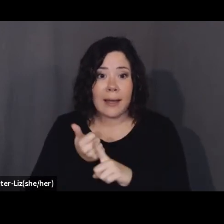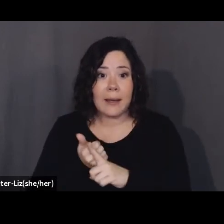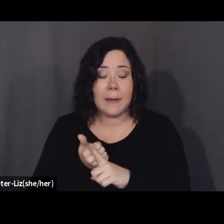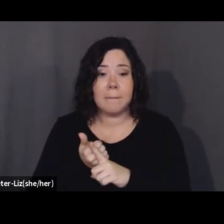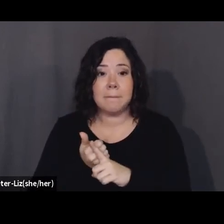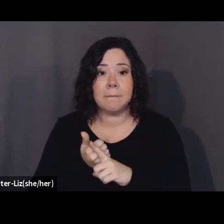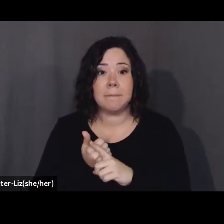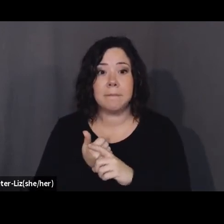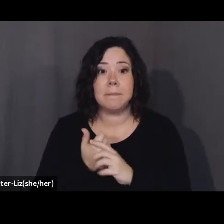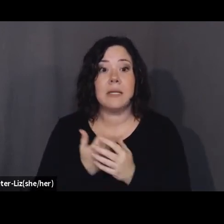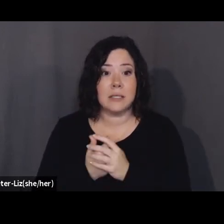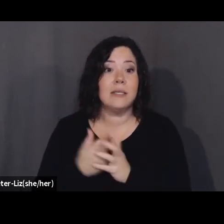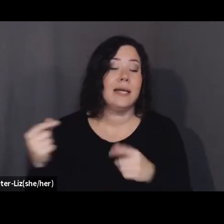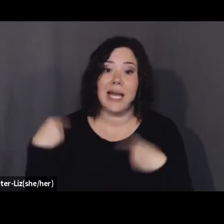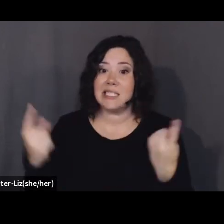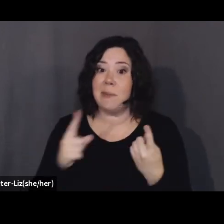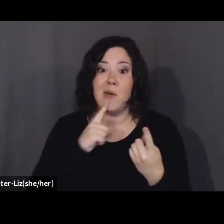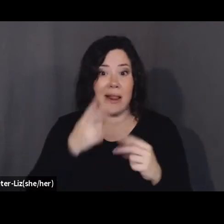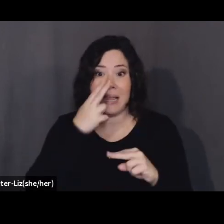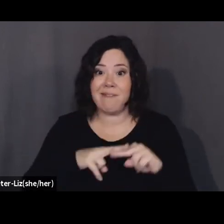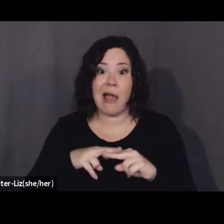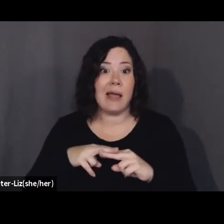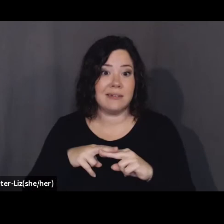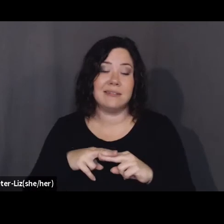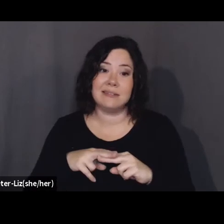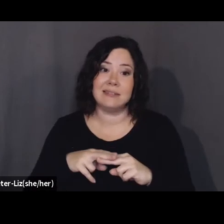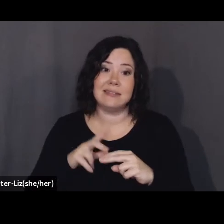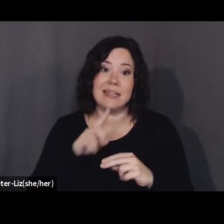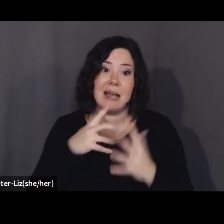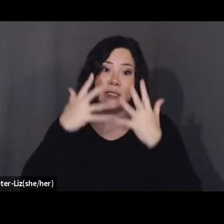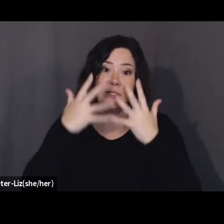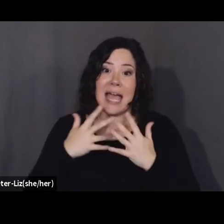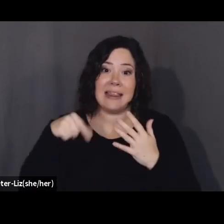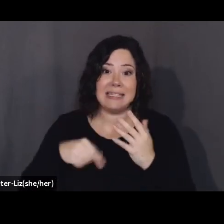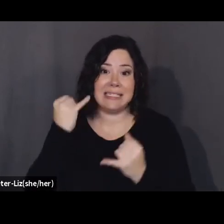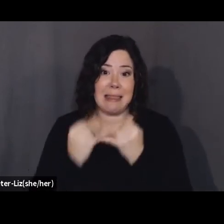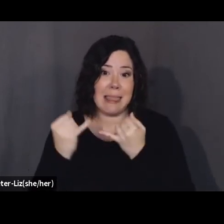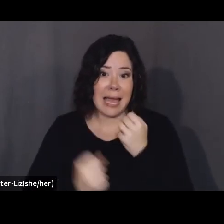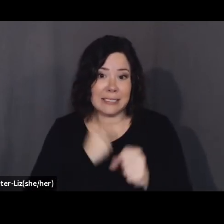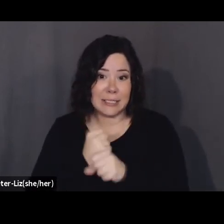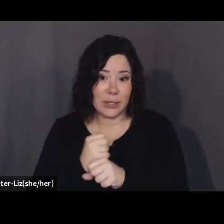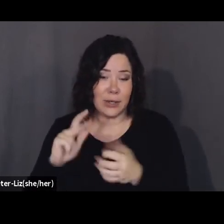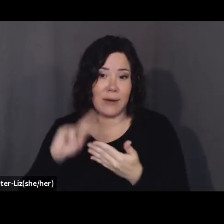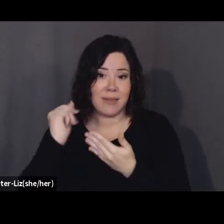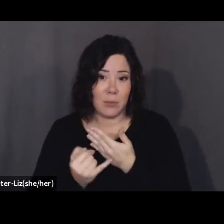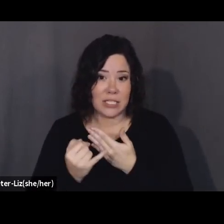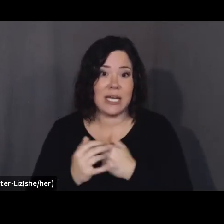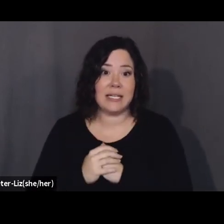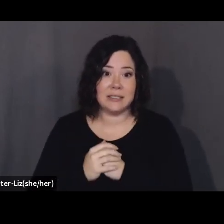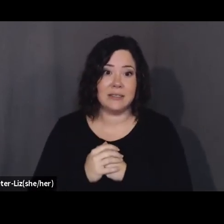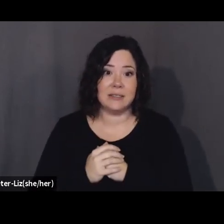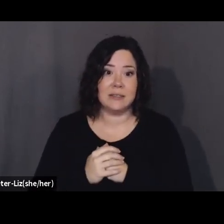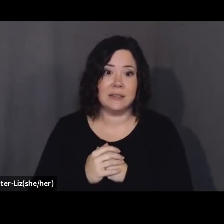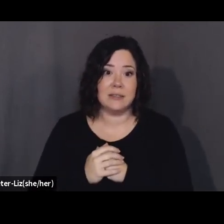Or, it's been really fun. I honestly am so sad that we are in our last year of this project. It's